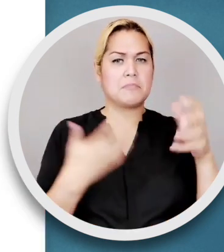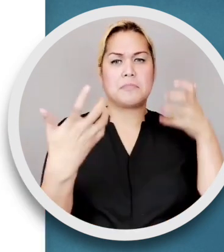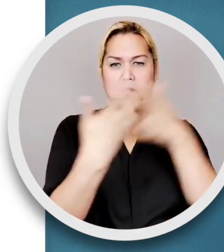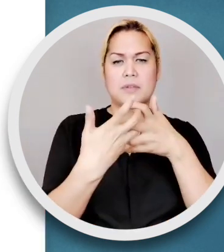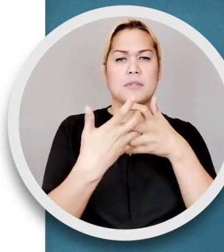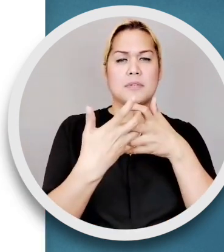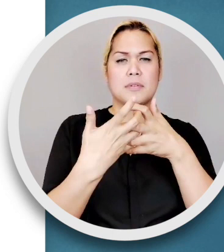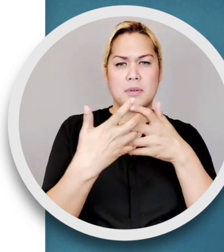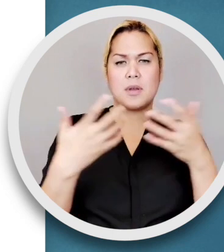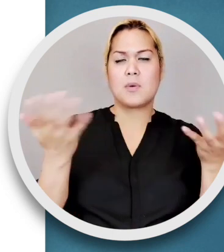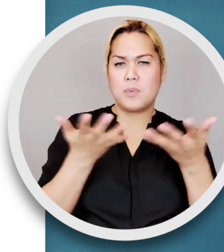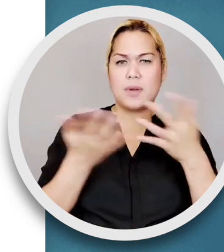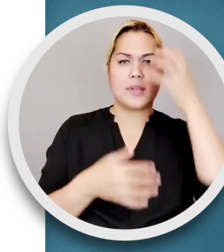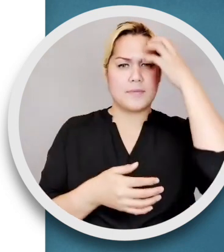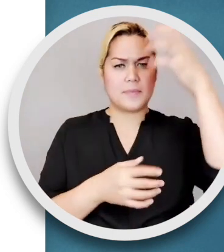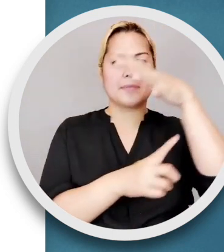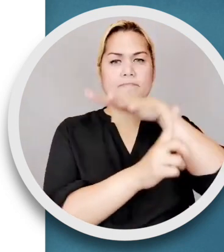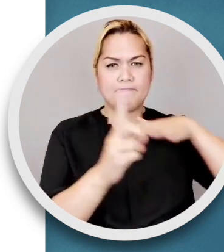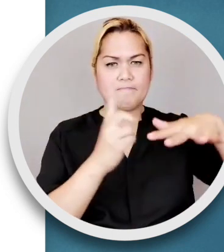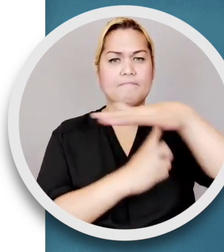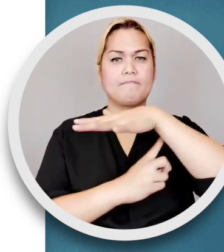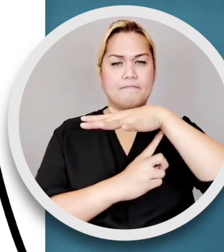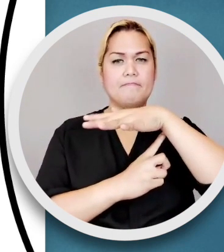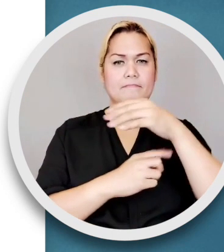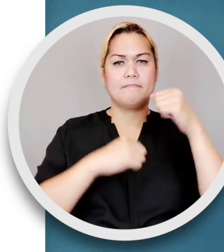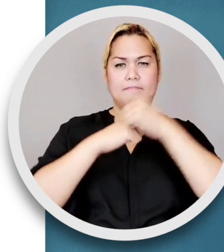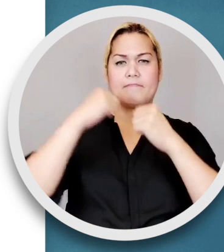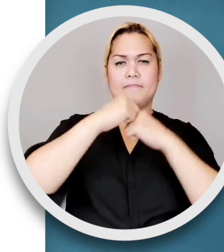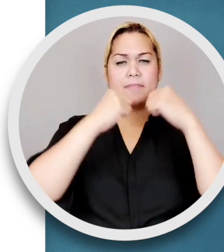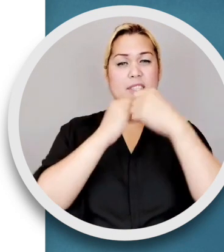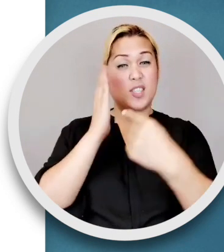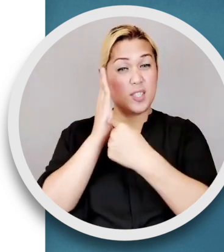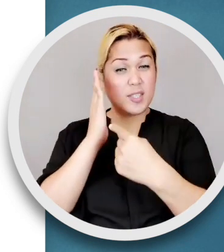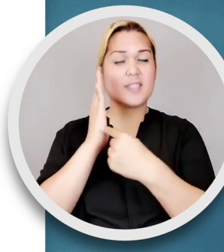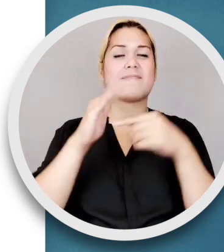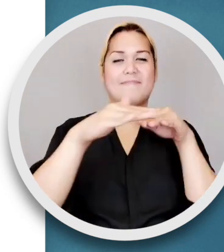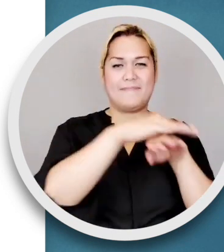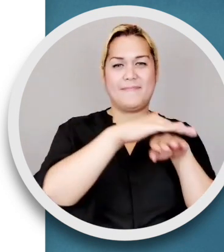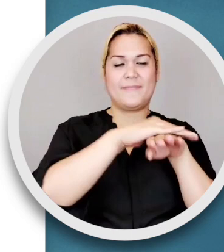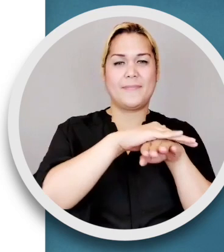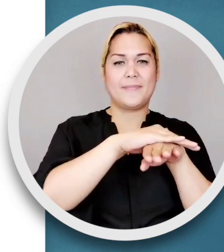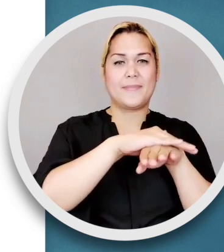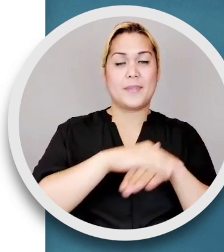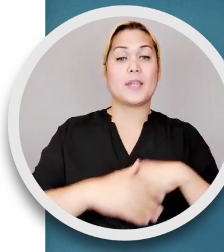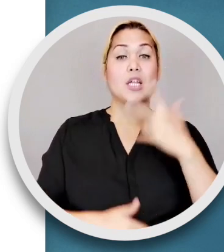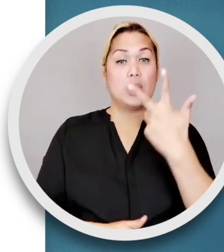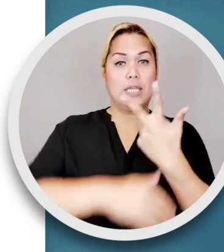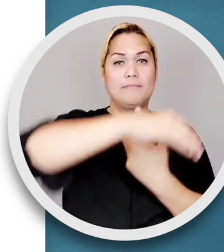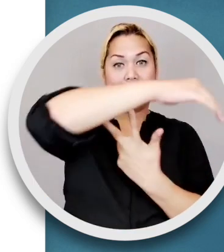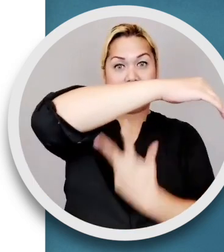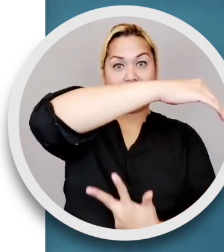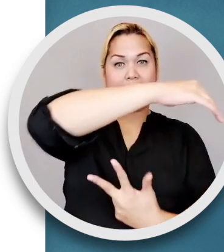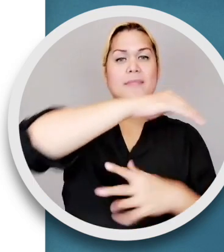infrastructures, technologies, resources, and services. Hence, actions that aim to address the barriers